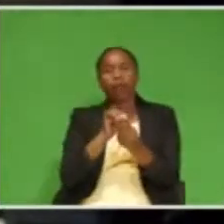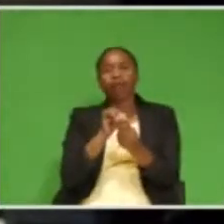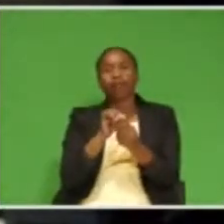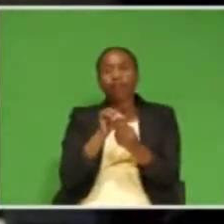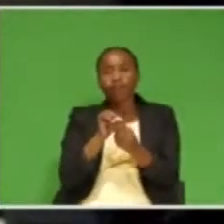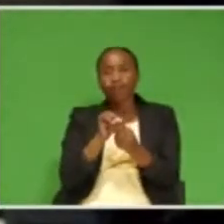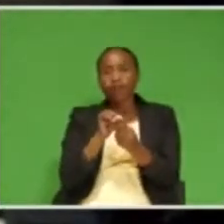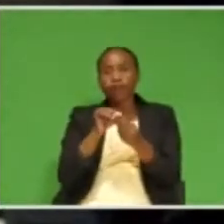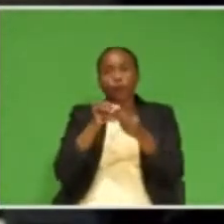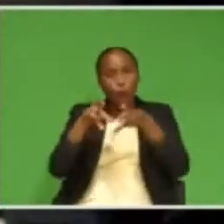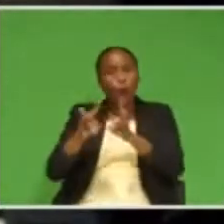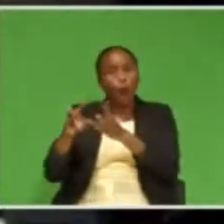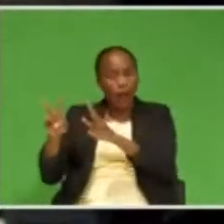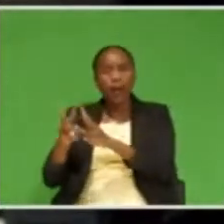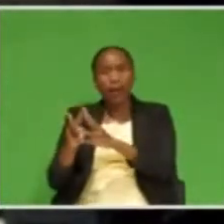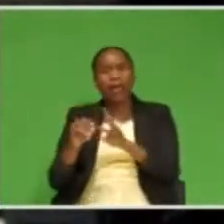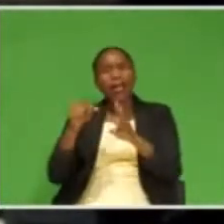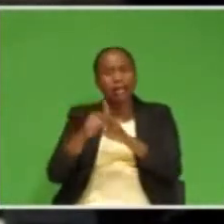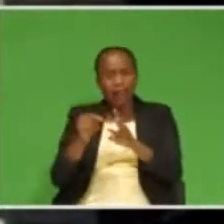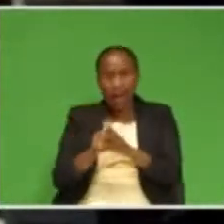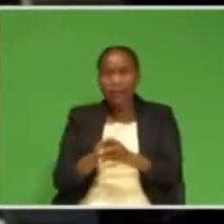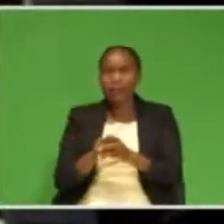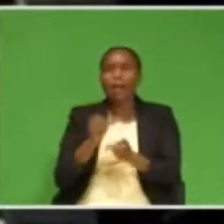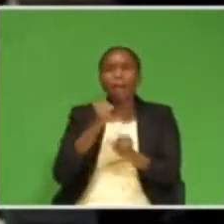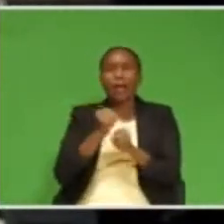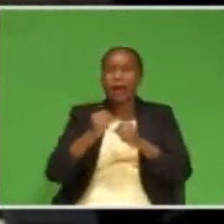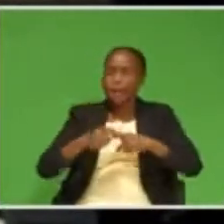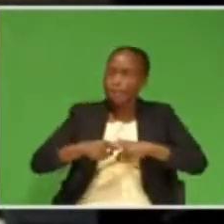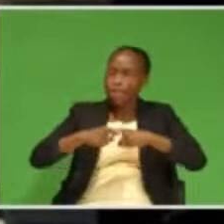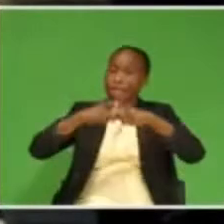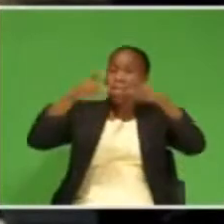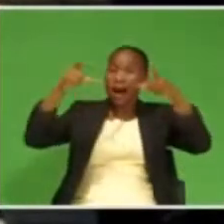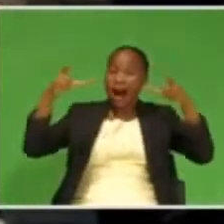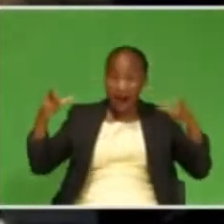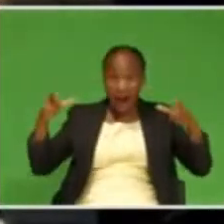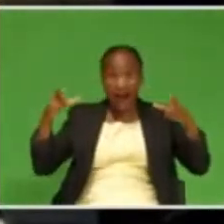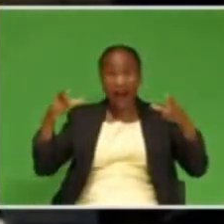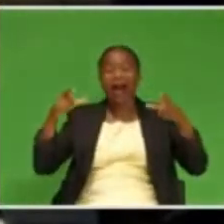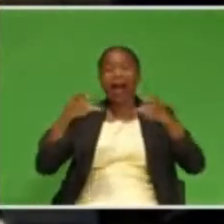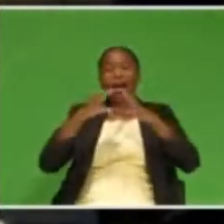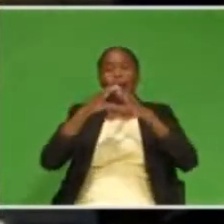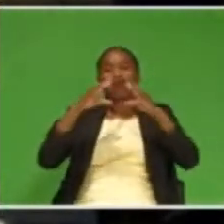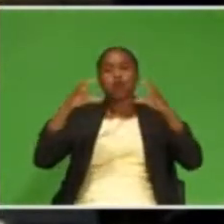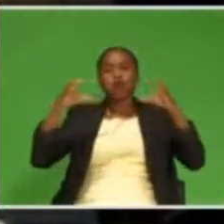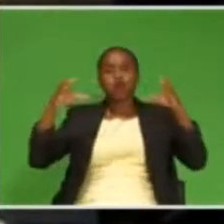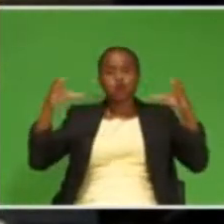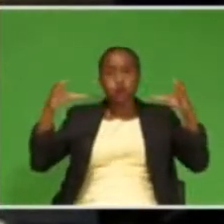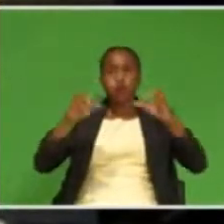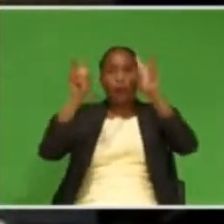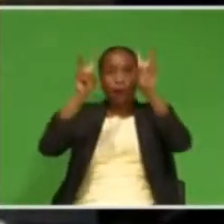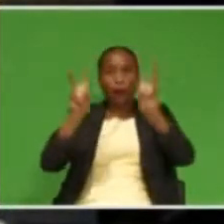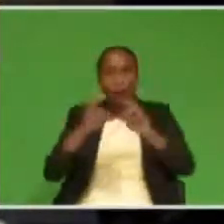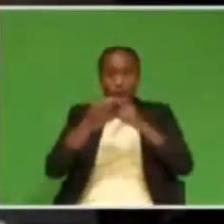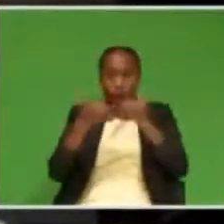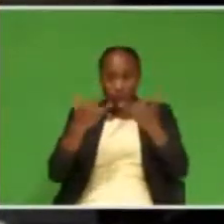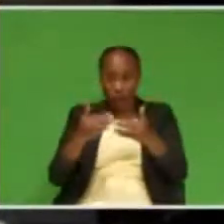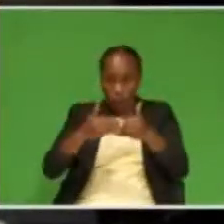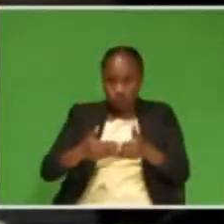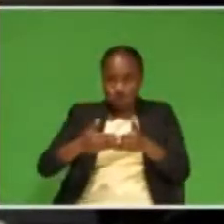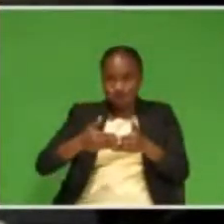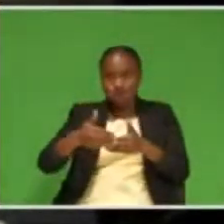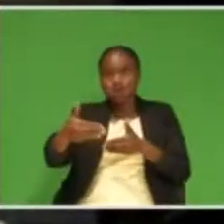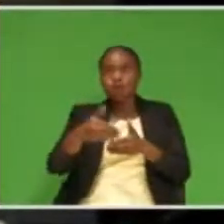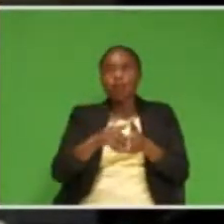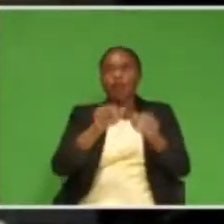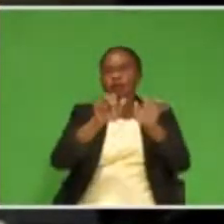will result in a massive increase in power to the grid over the next 12 to 18 months and